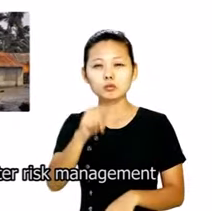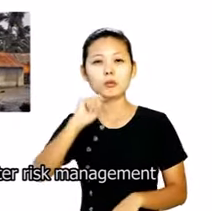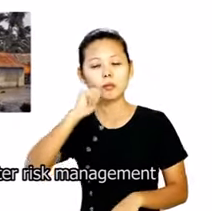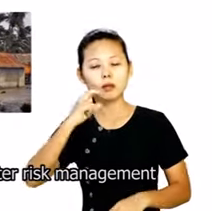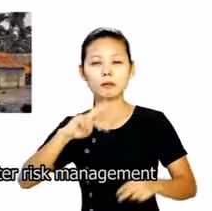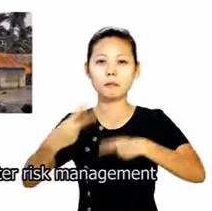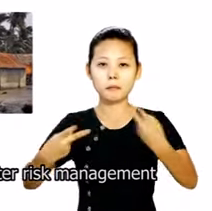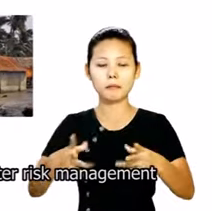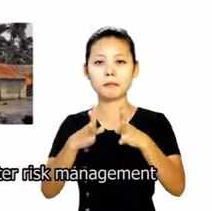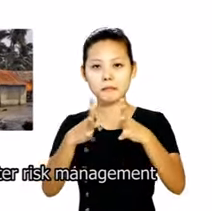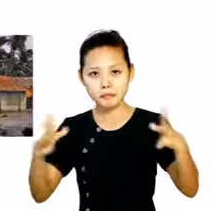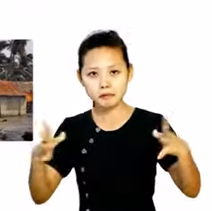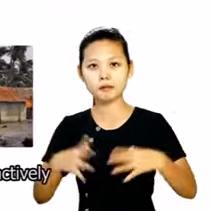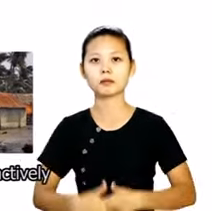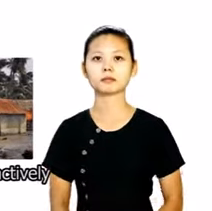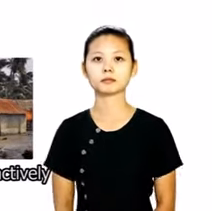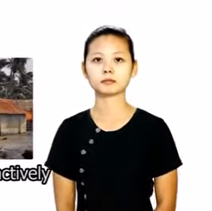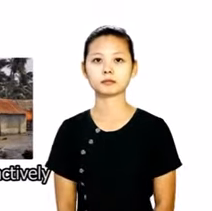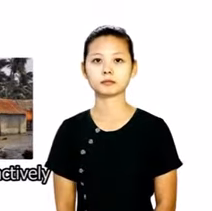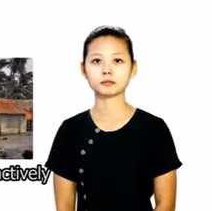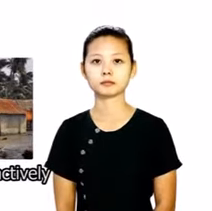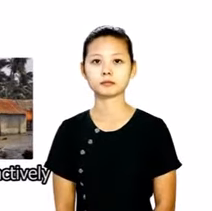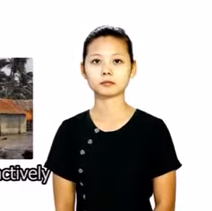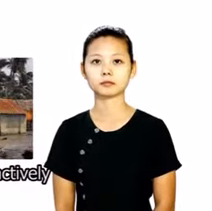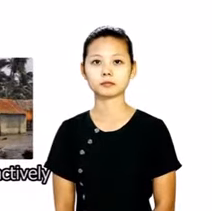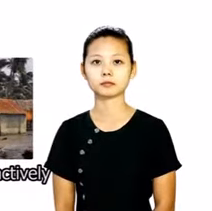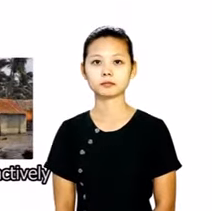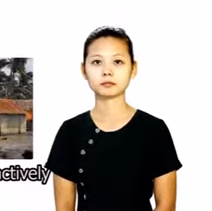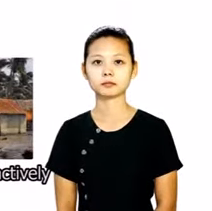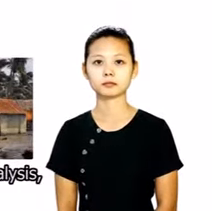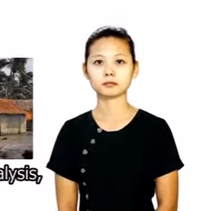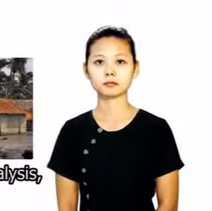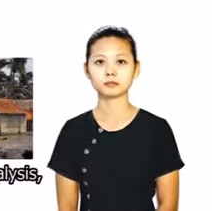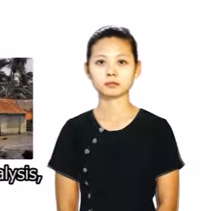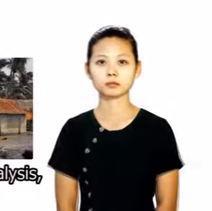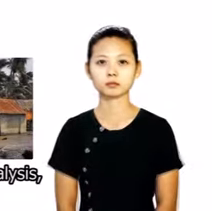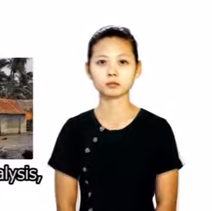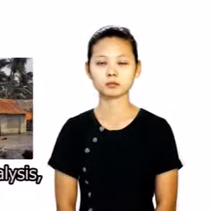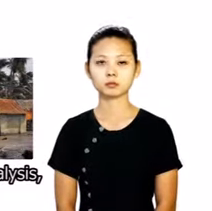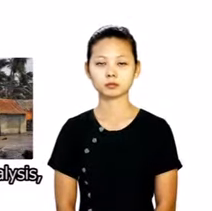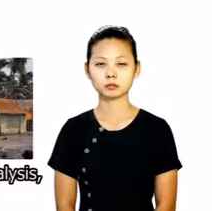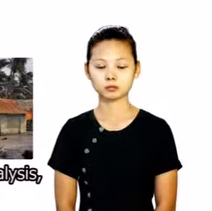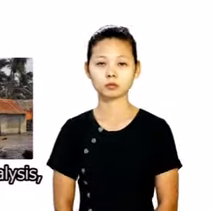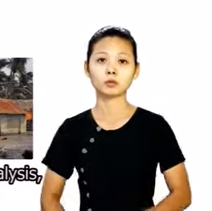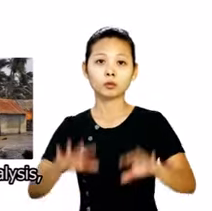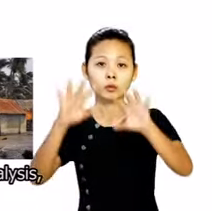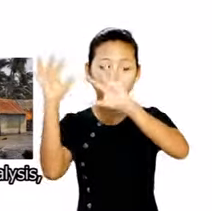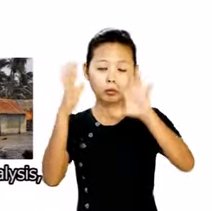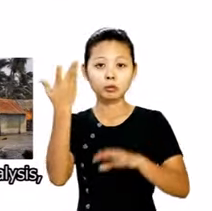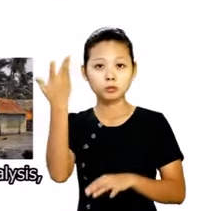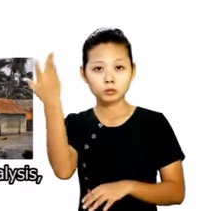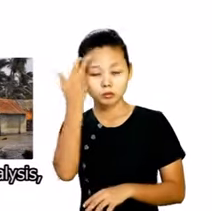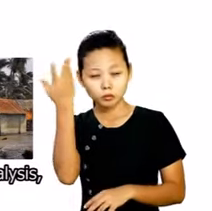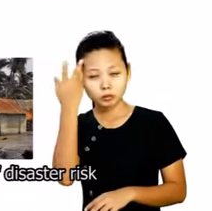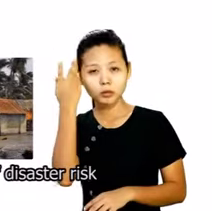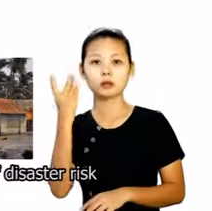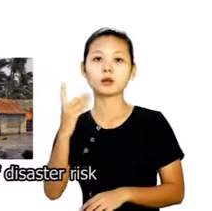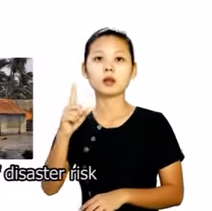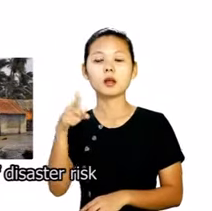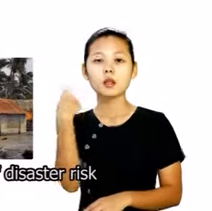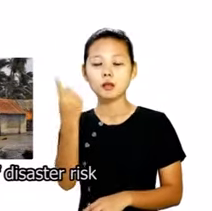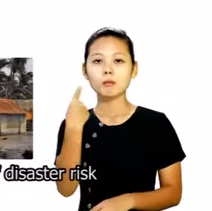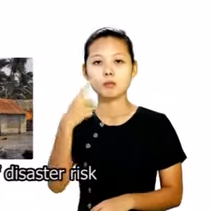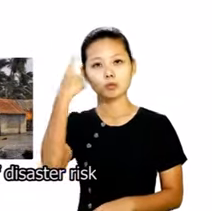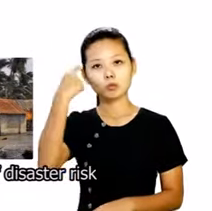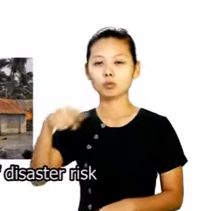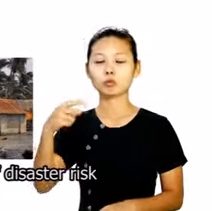of disaster risk management in which communities at risk are actively engaged in the identification, analysis,